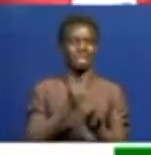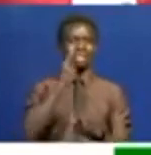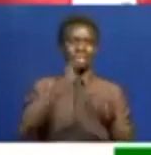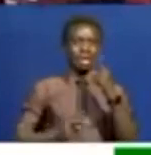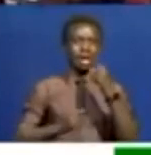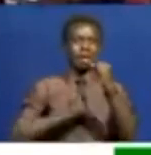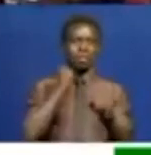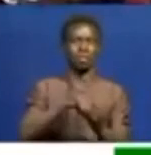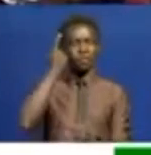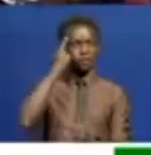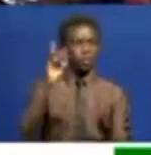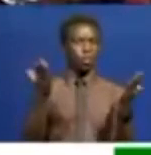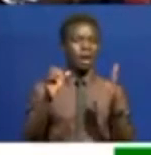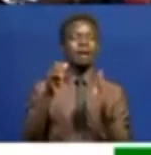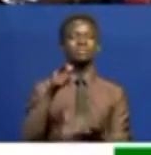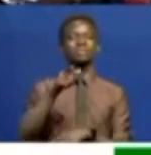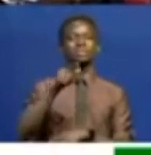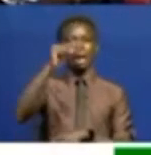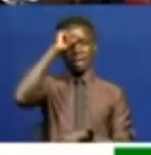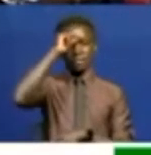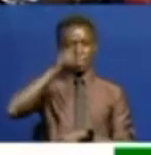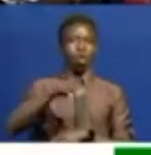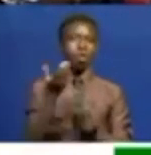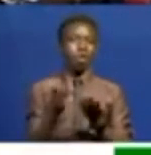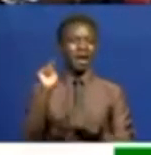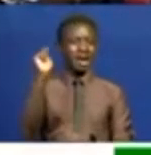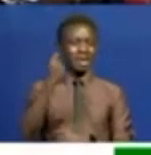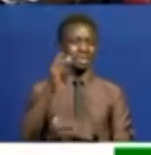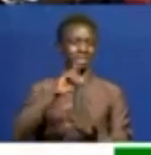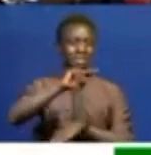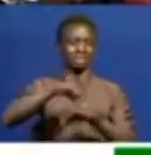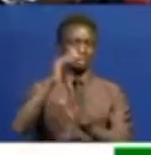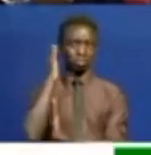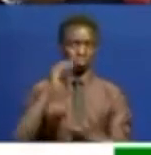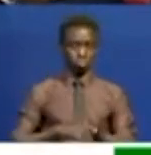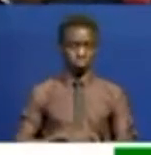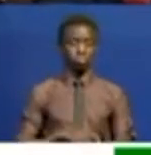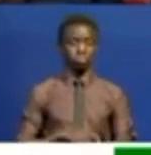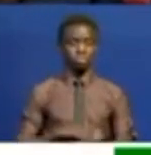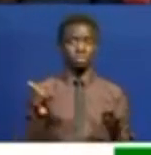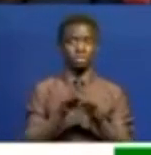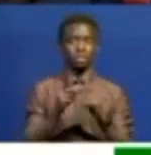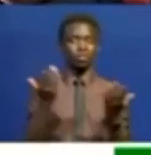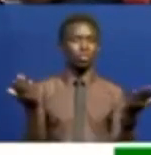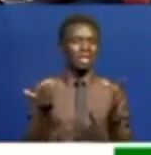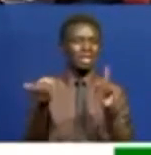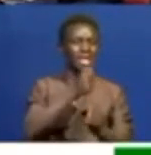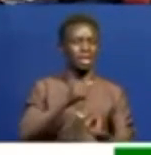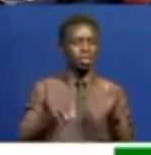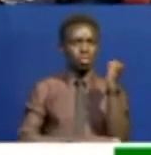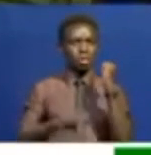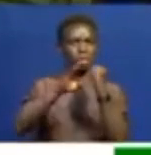security. That a lot of the successes we have achieved in delivering the bottom-up economic transformation agenda was due to